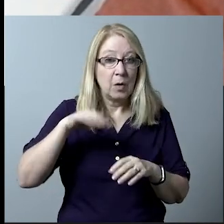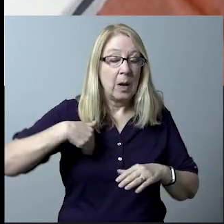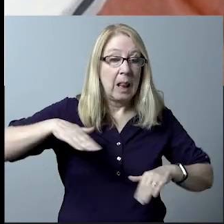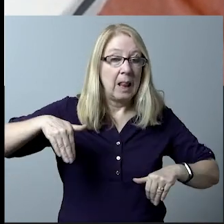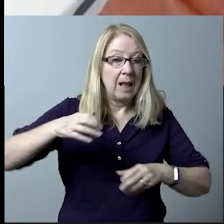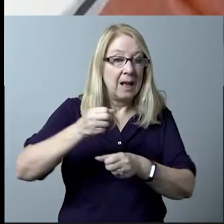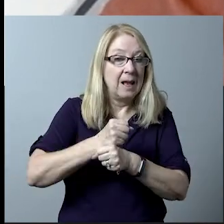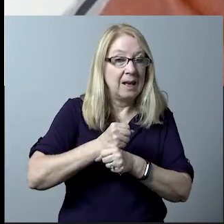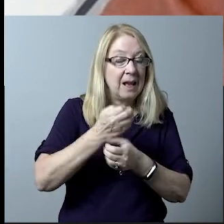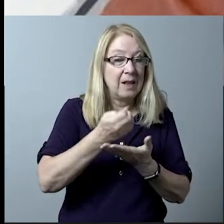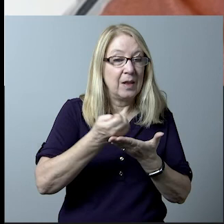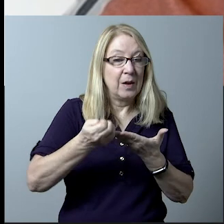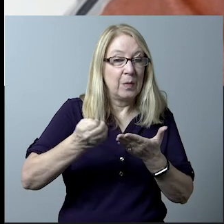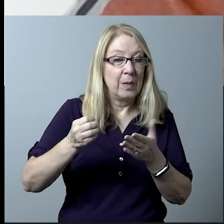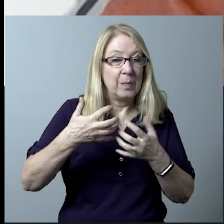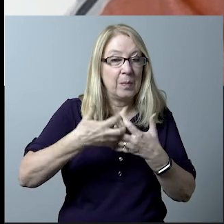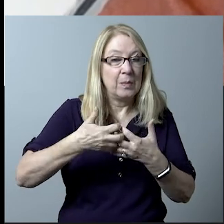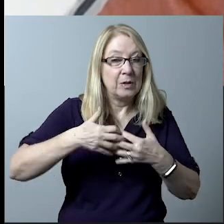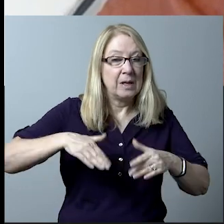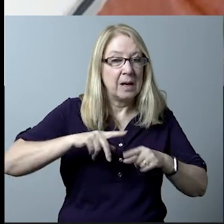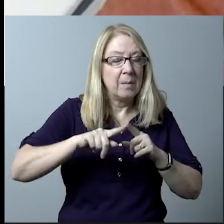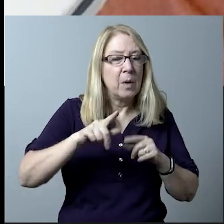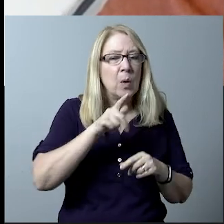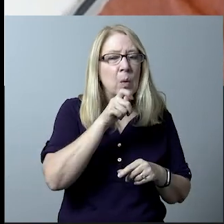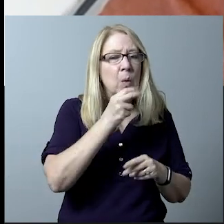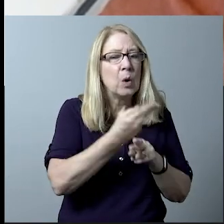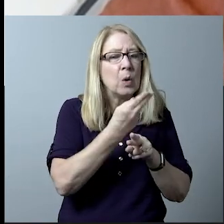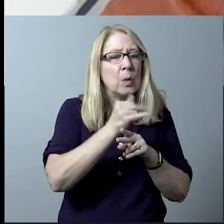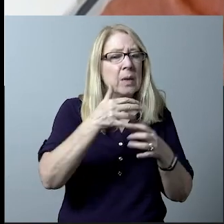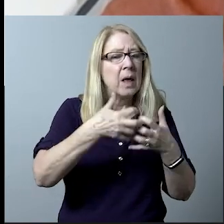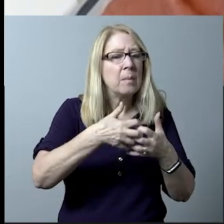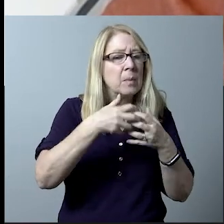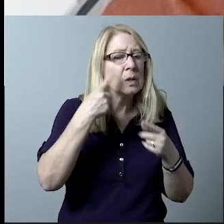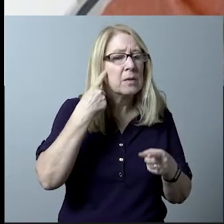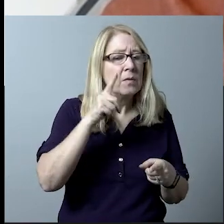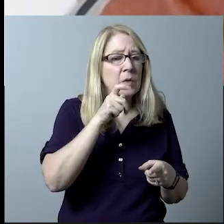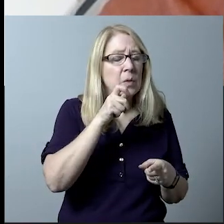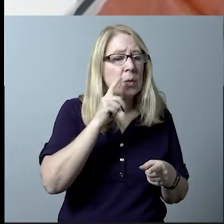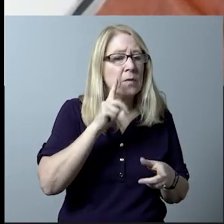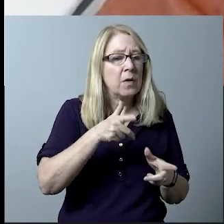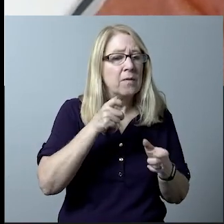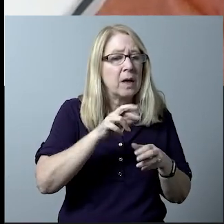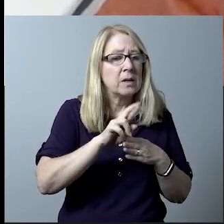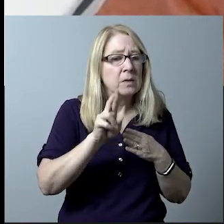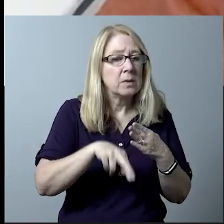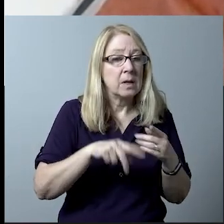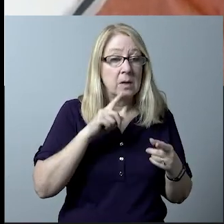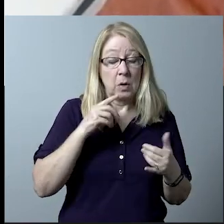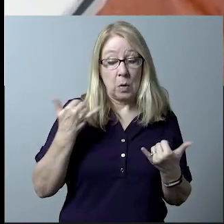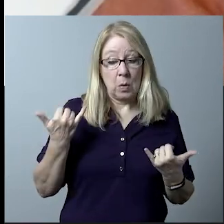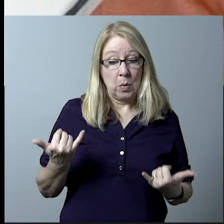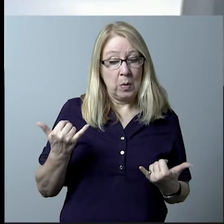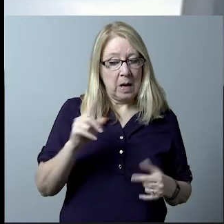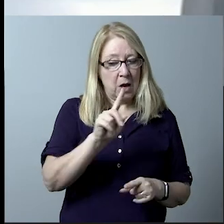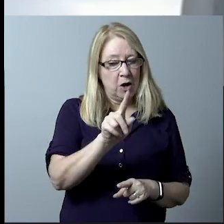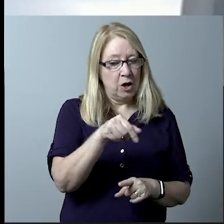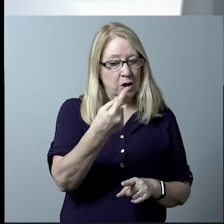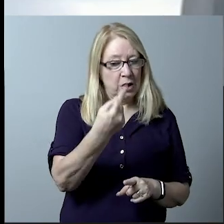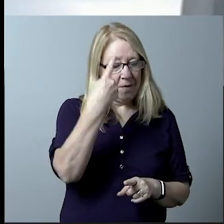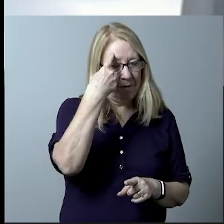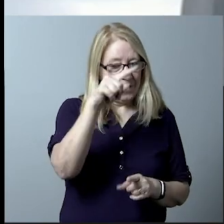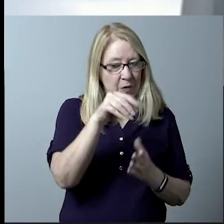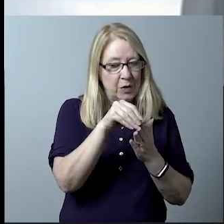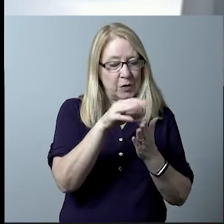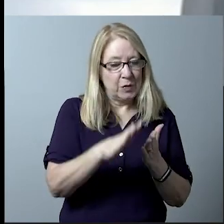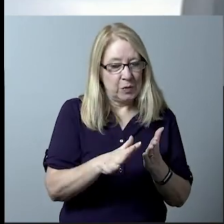the equipment is still not here yet, but remind us who that will be used for and what uses that new rapid test. Yeah. At this